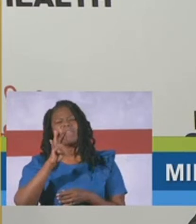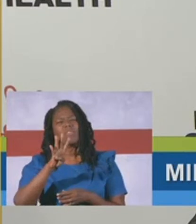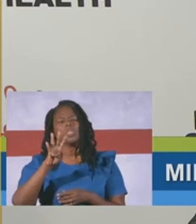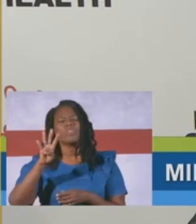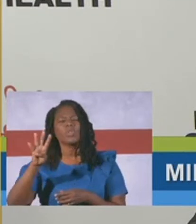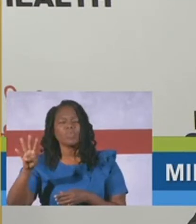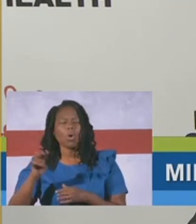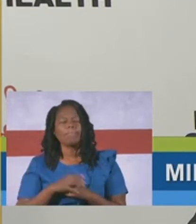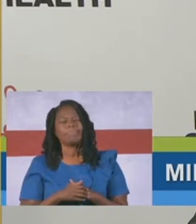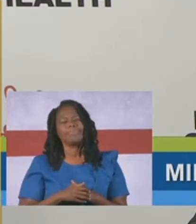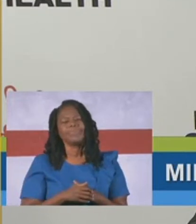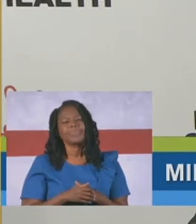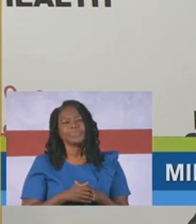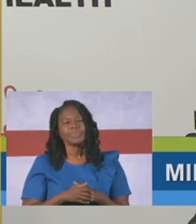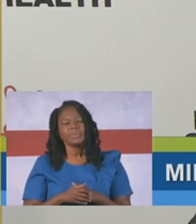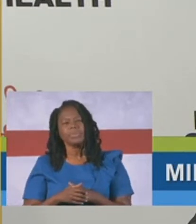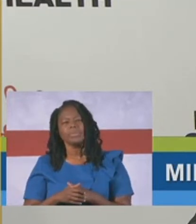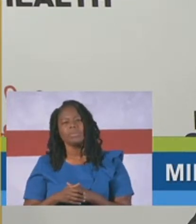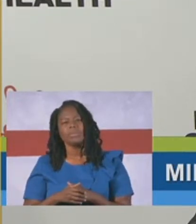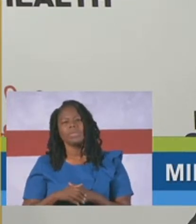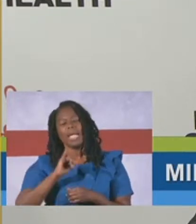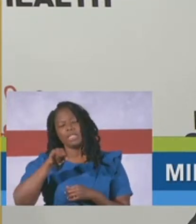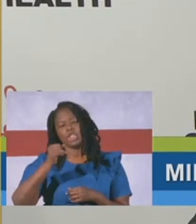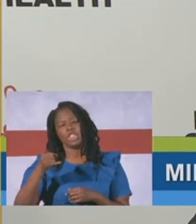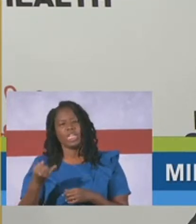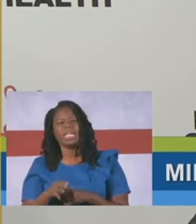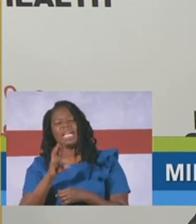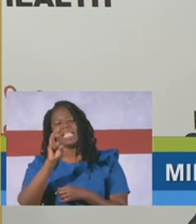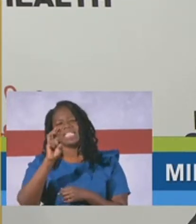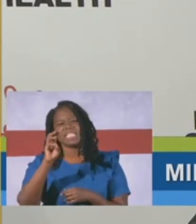328,444. And J&J,